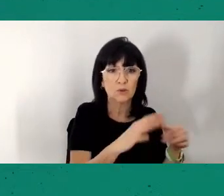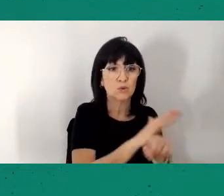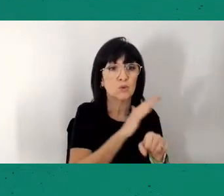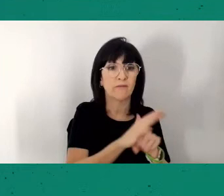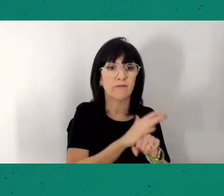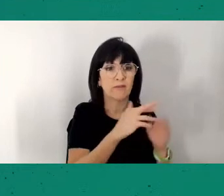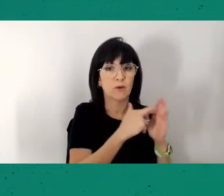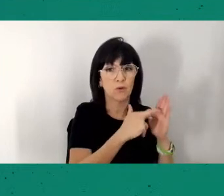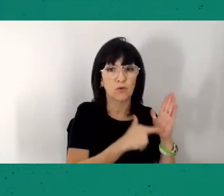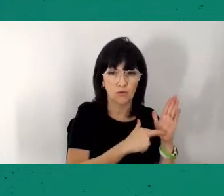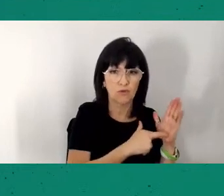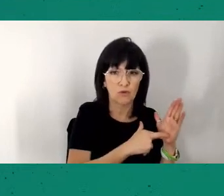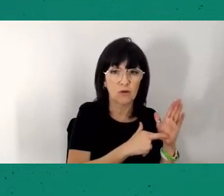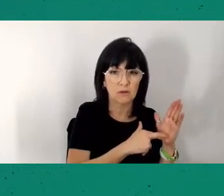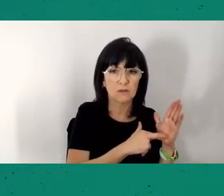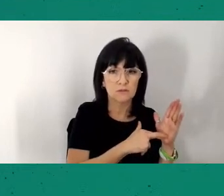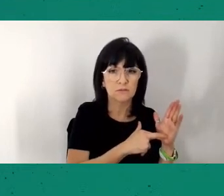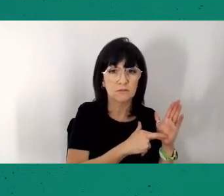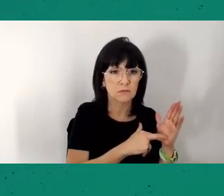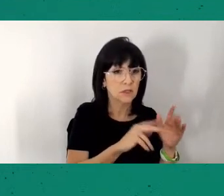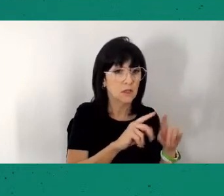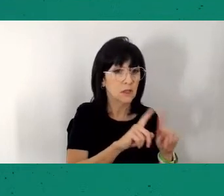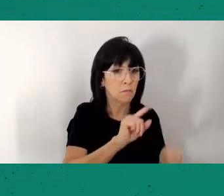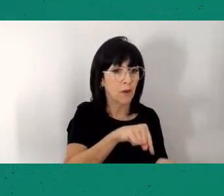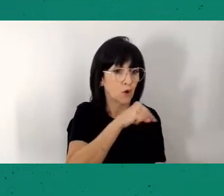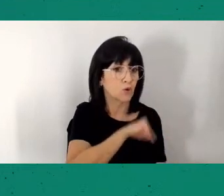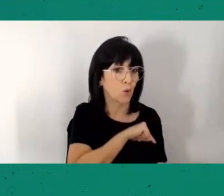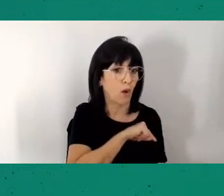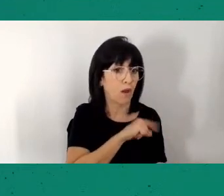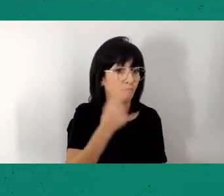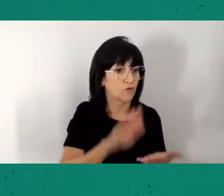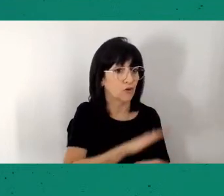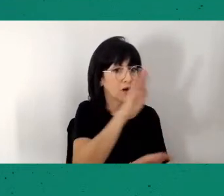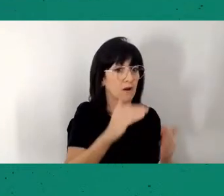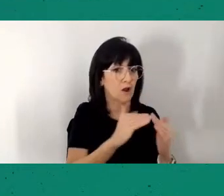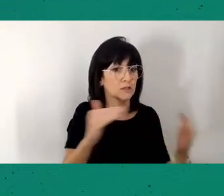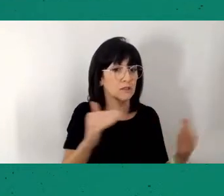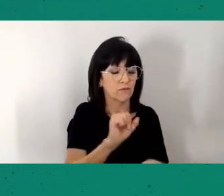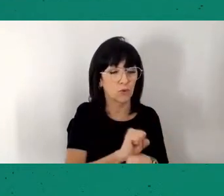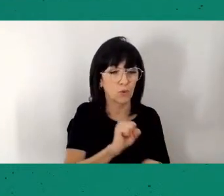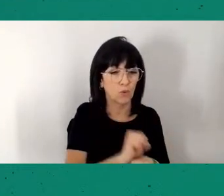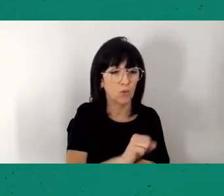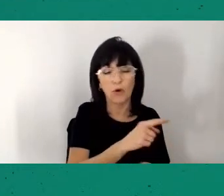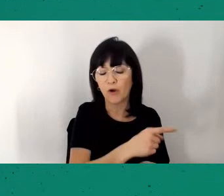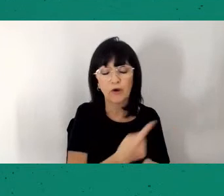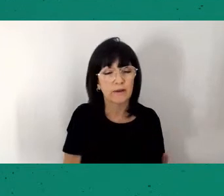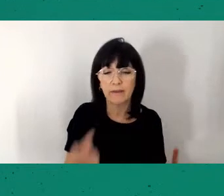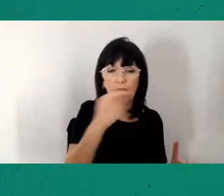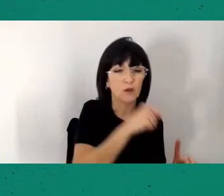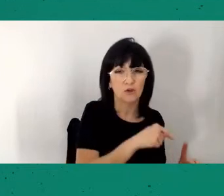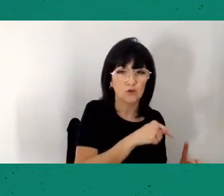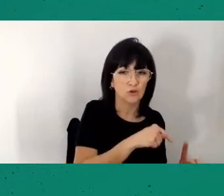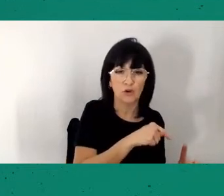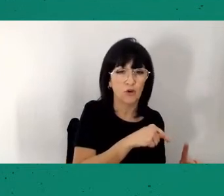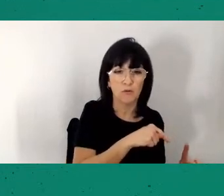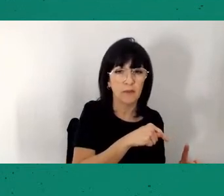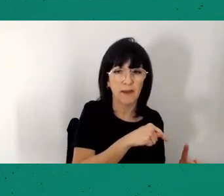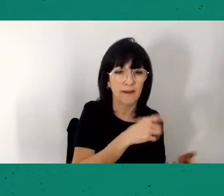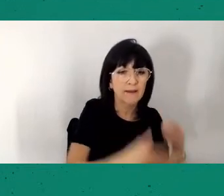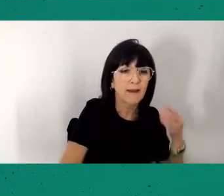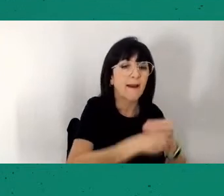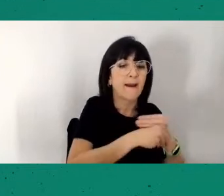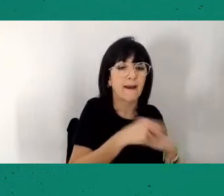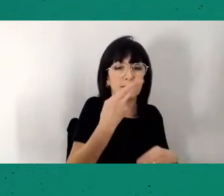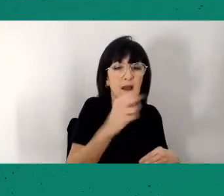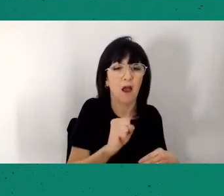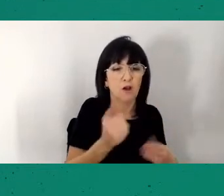then who were qualified for college level work. And they actually had to go back and add the high school on and